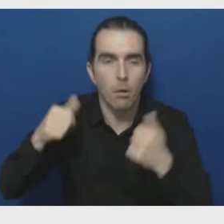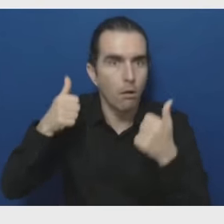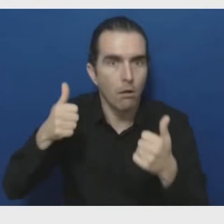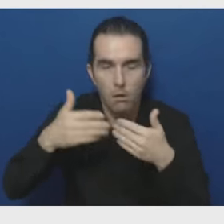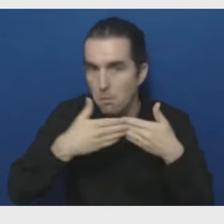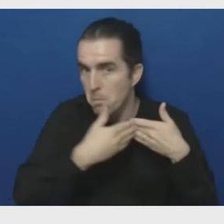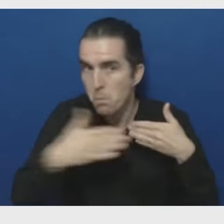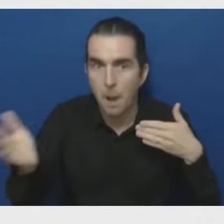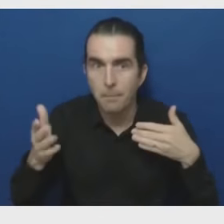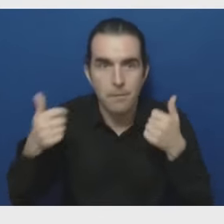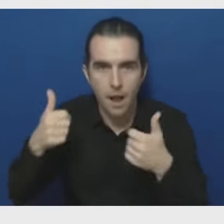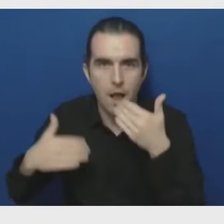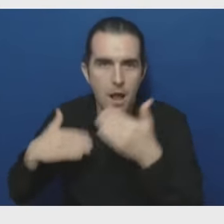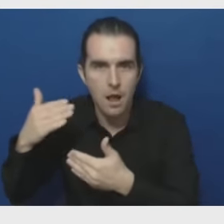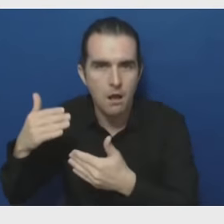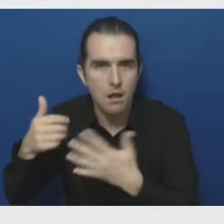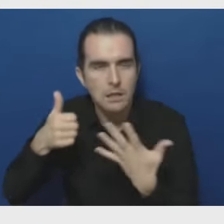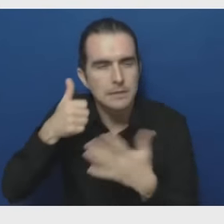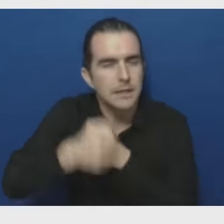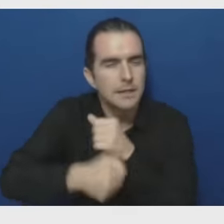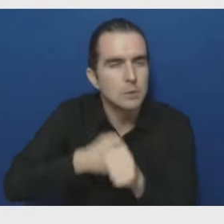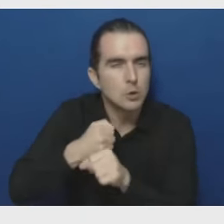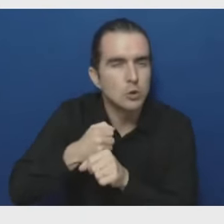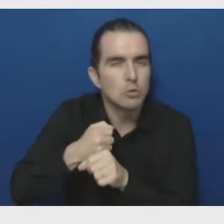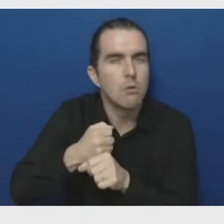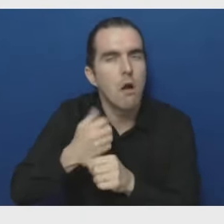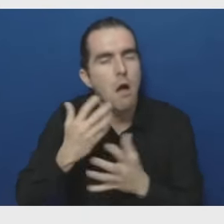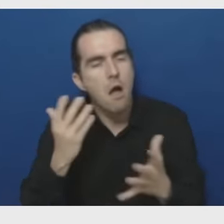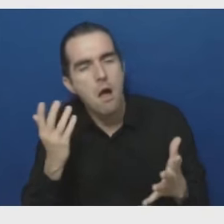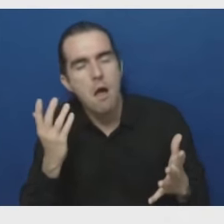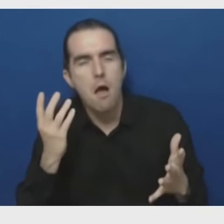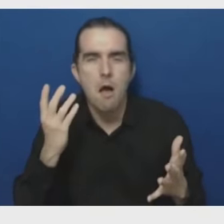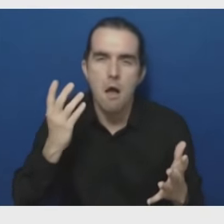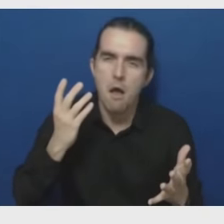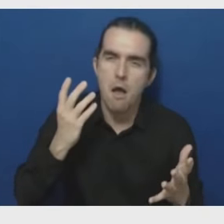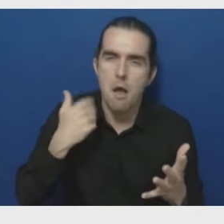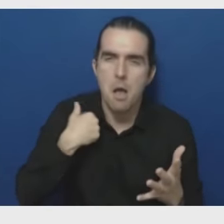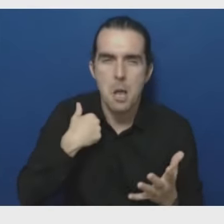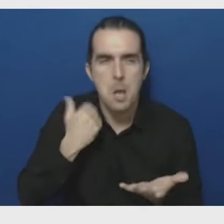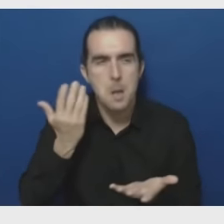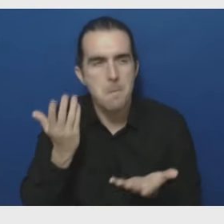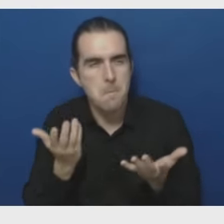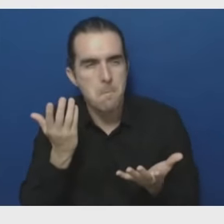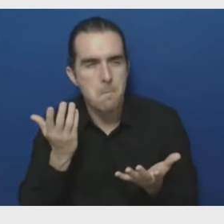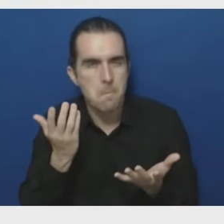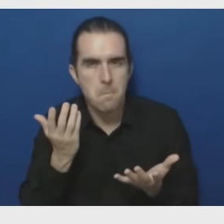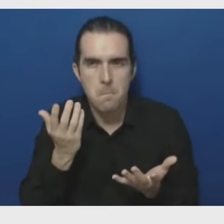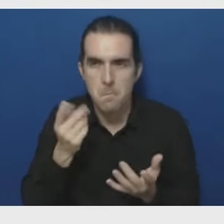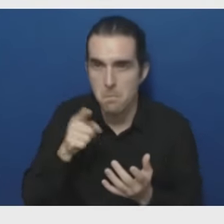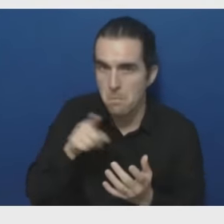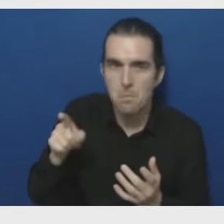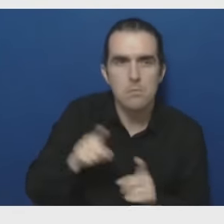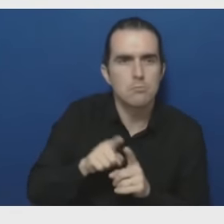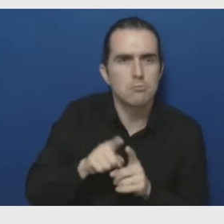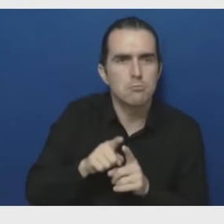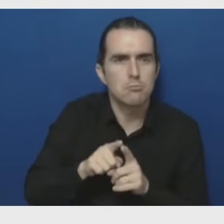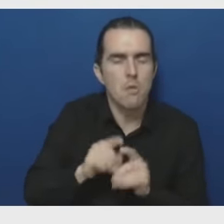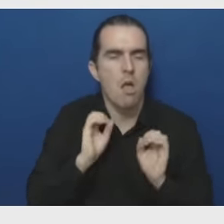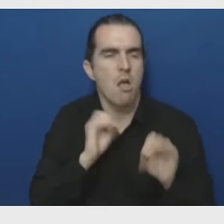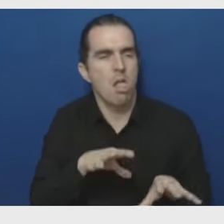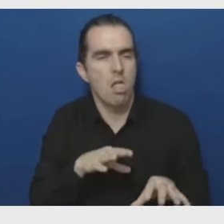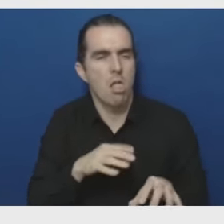of the planet. So somehow words and statements are not landing. And when they